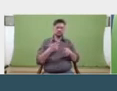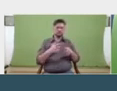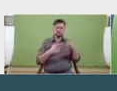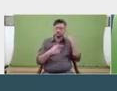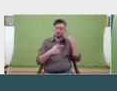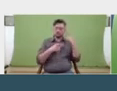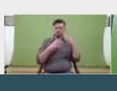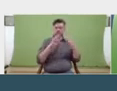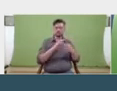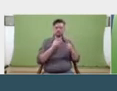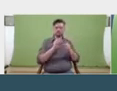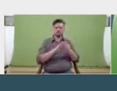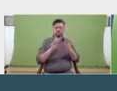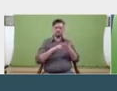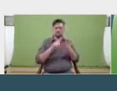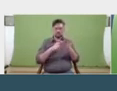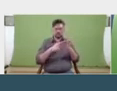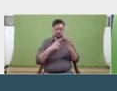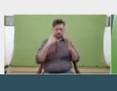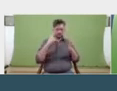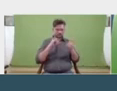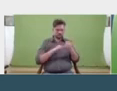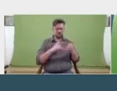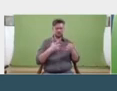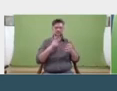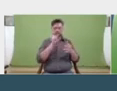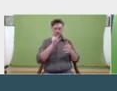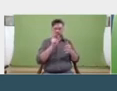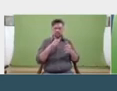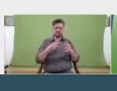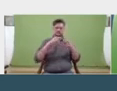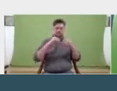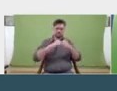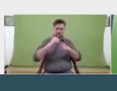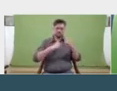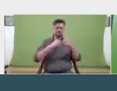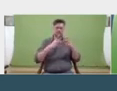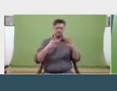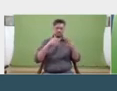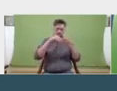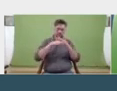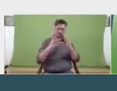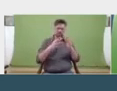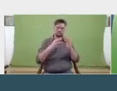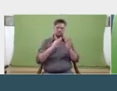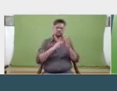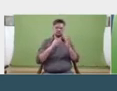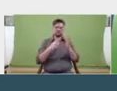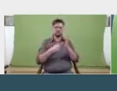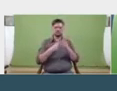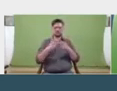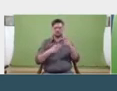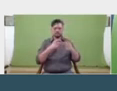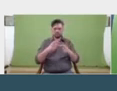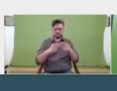and word study of word its structure its composition that's morphology and then sentence study of